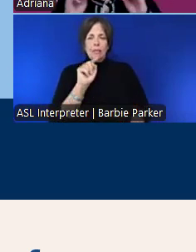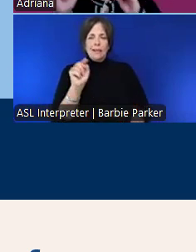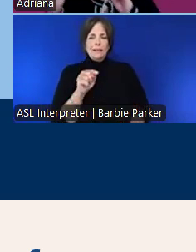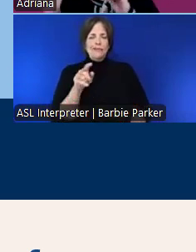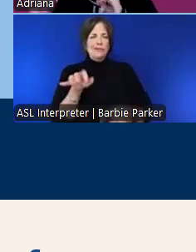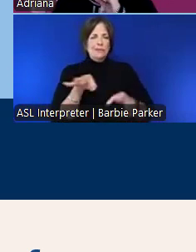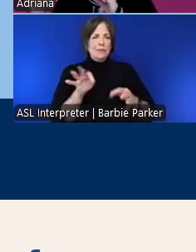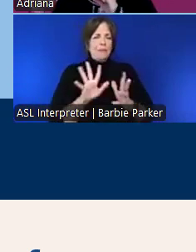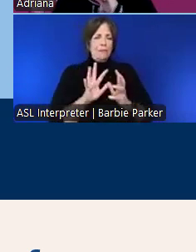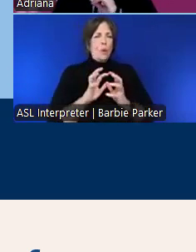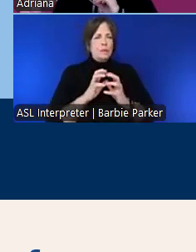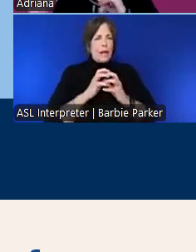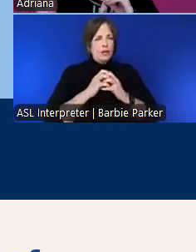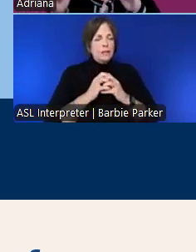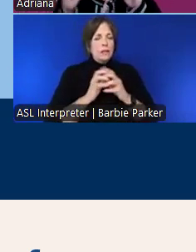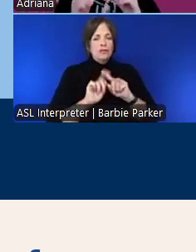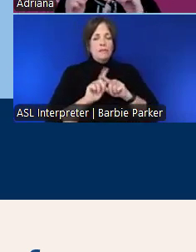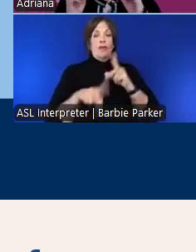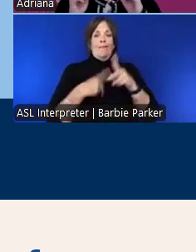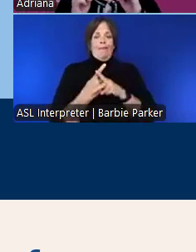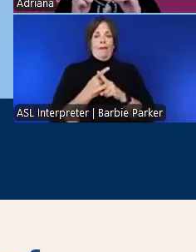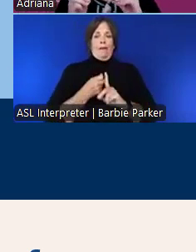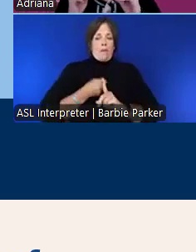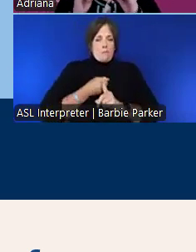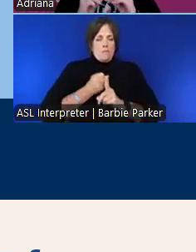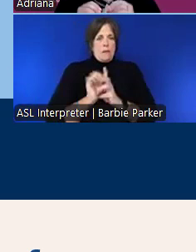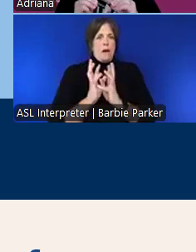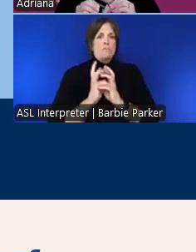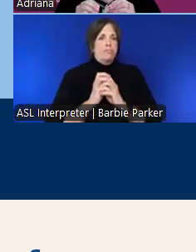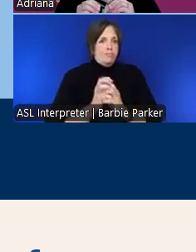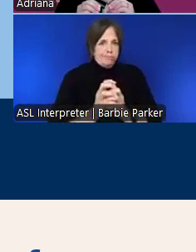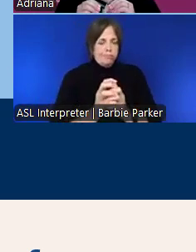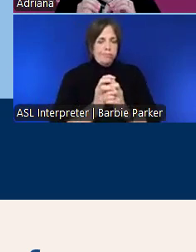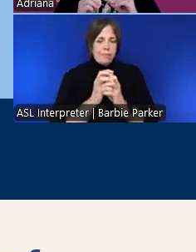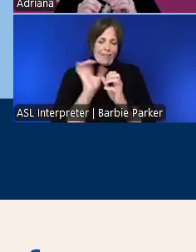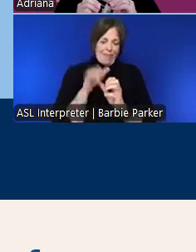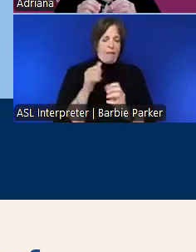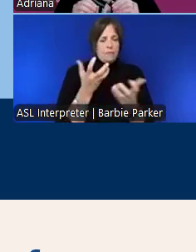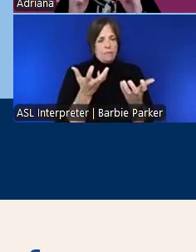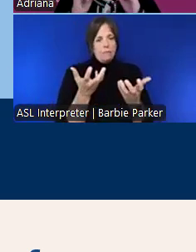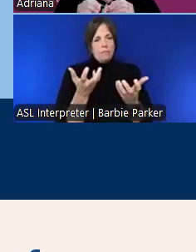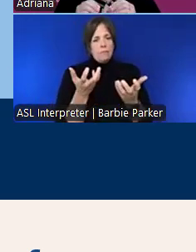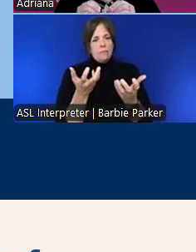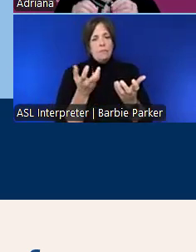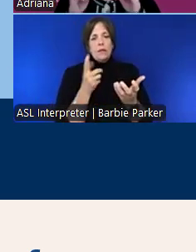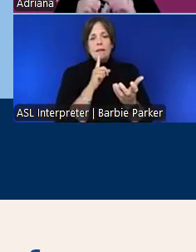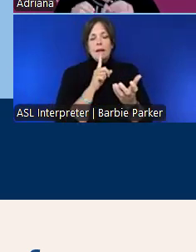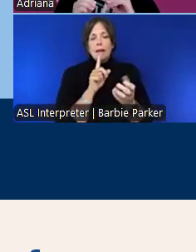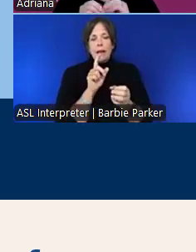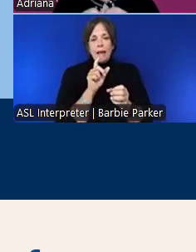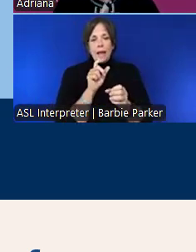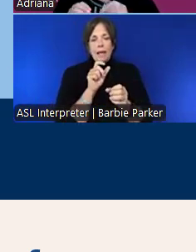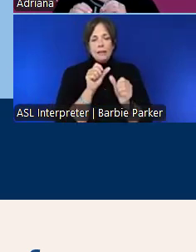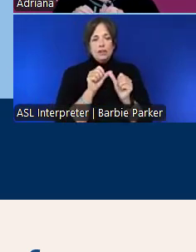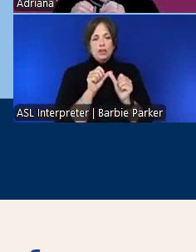of the different forms of violence, is that ultimately what we are talking about is chronic and